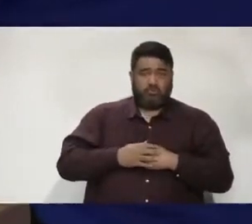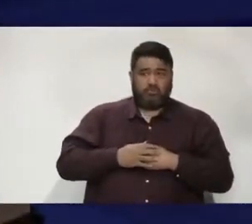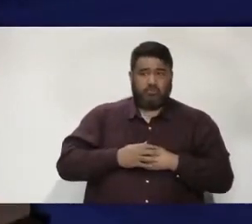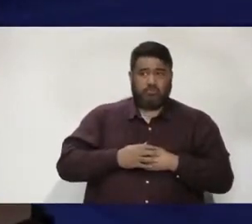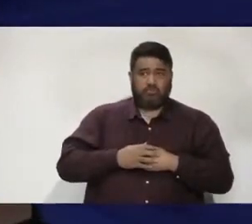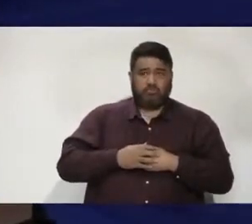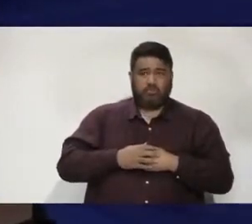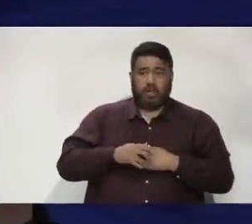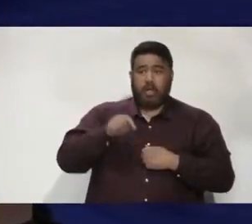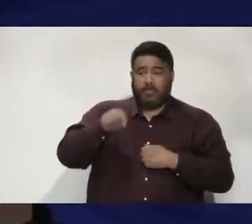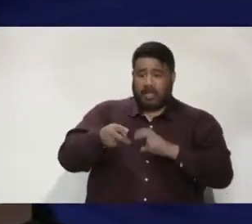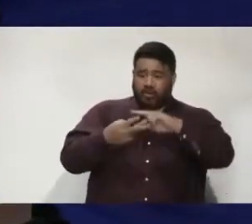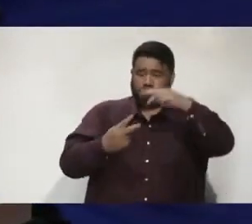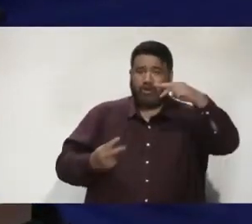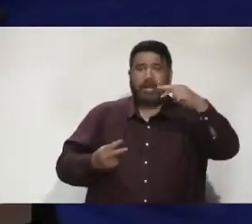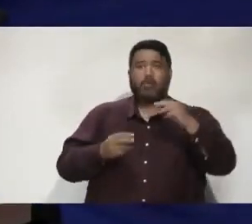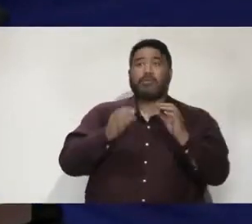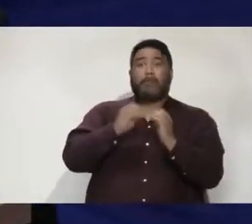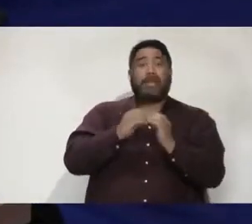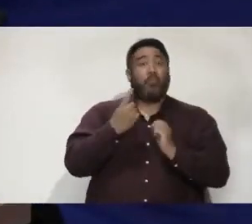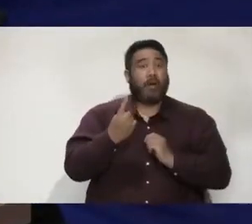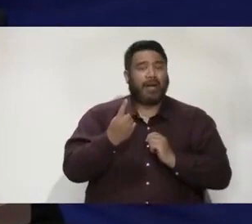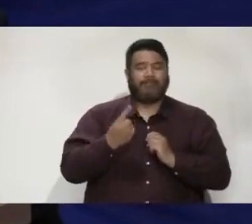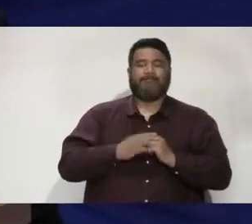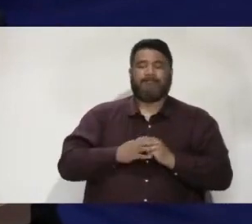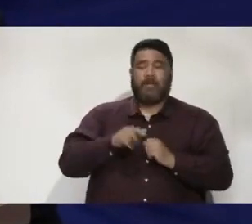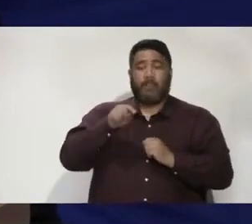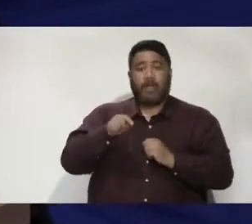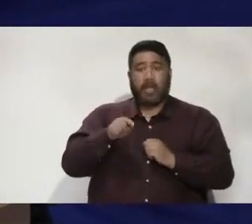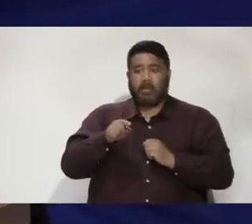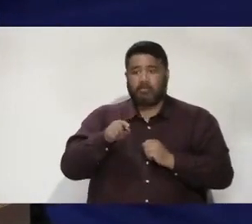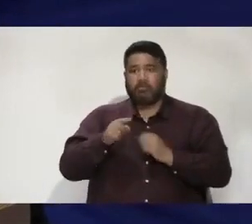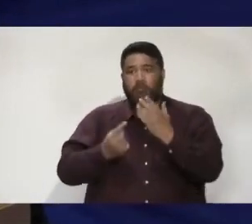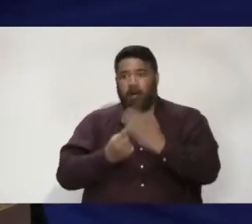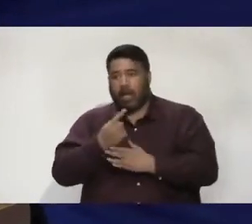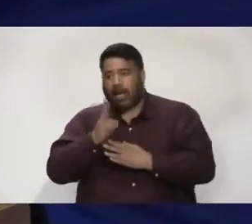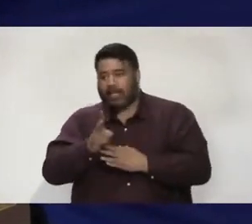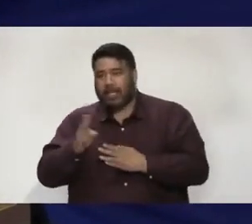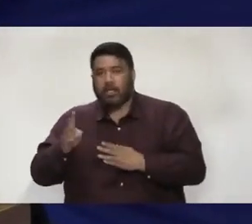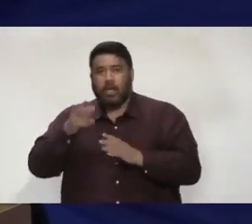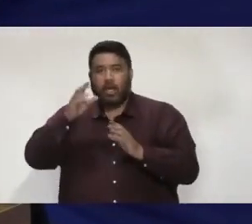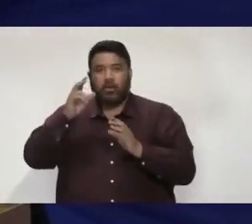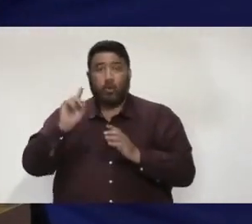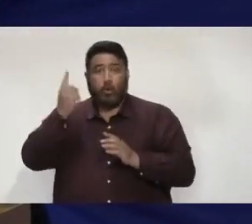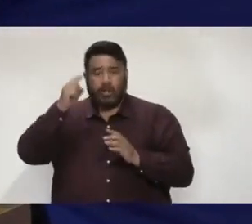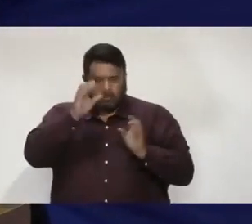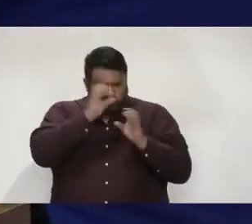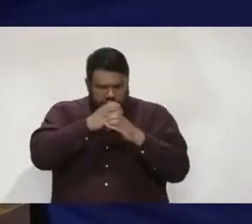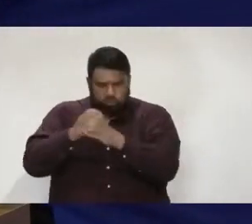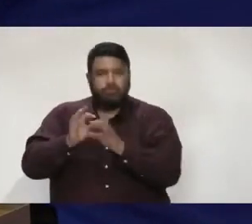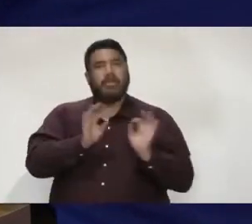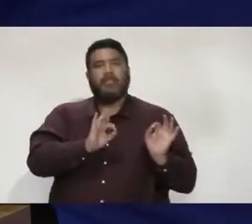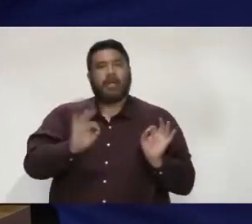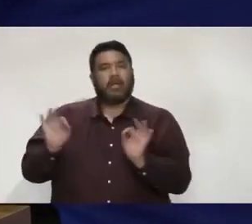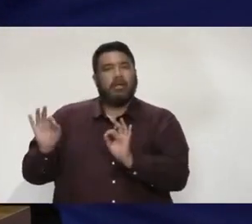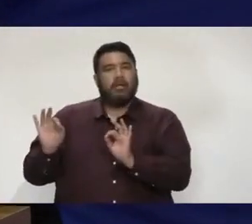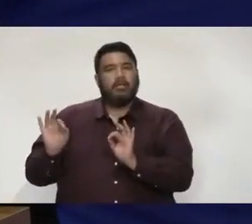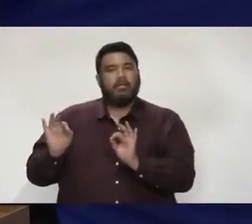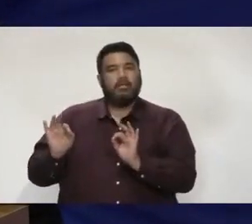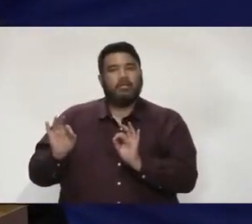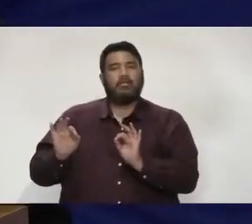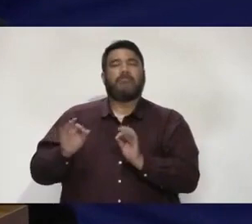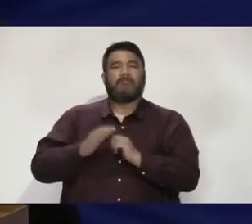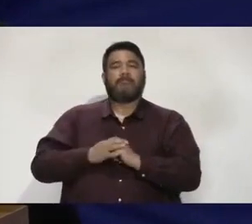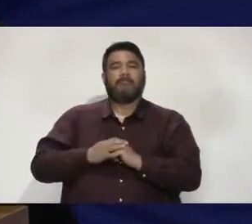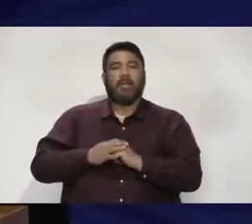of that strain, the B1 strain, that have popped up in Auckland. So that we're not seeing that in the community cluster. The community cluster